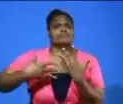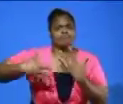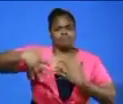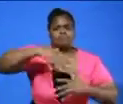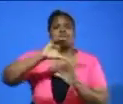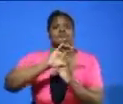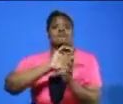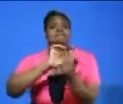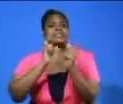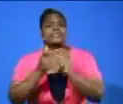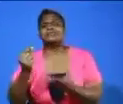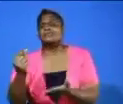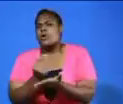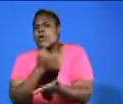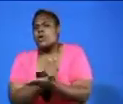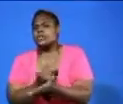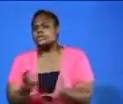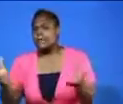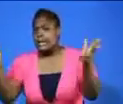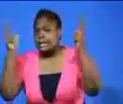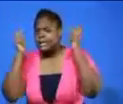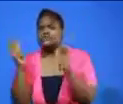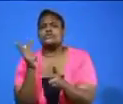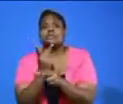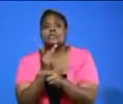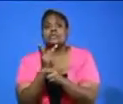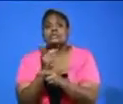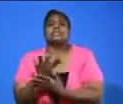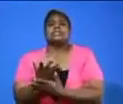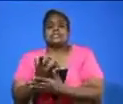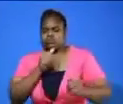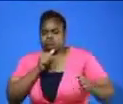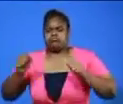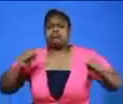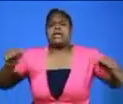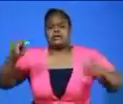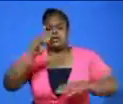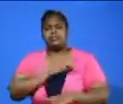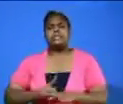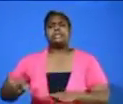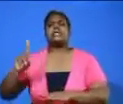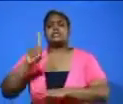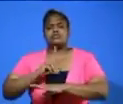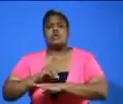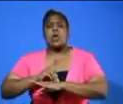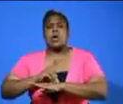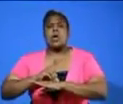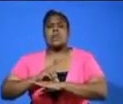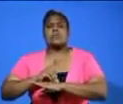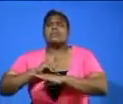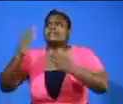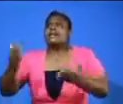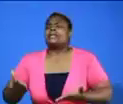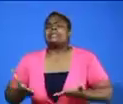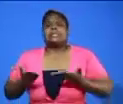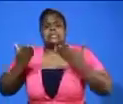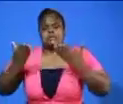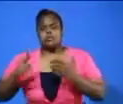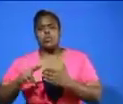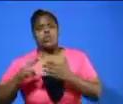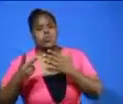transforming gospel. Listen to me carefully. It'll shake up kingdoms. It'll lift up the